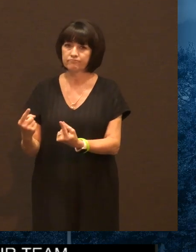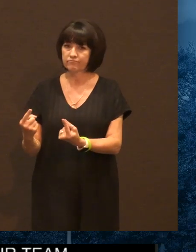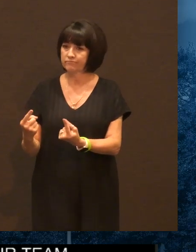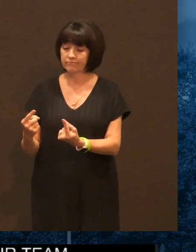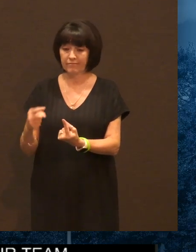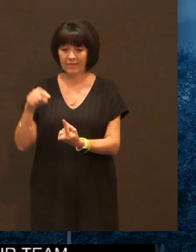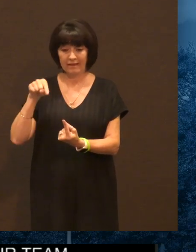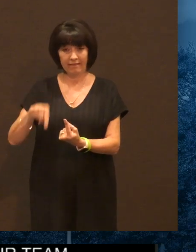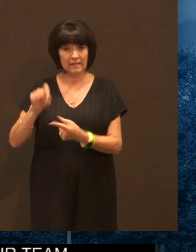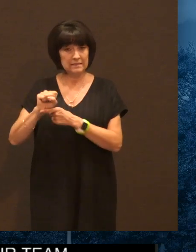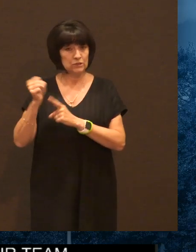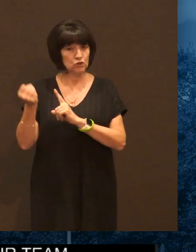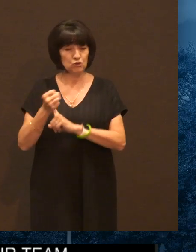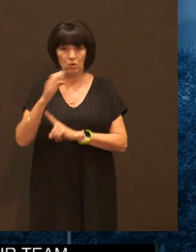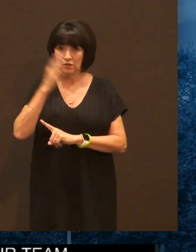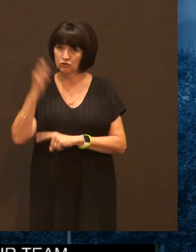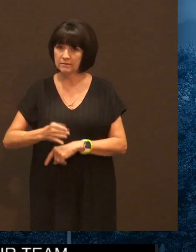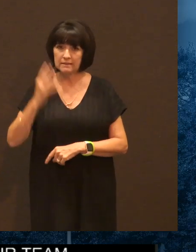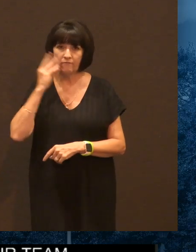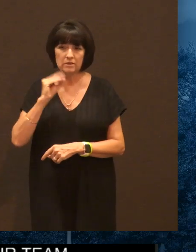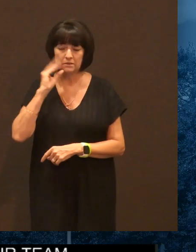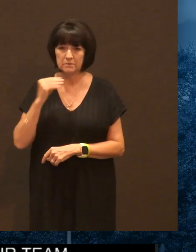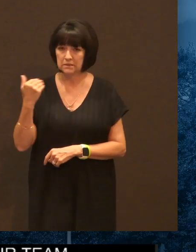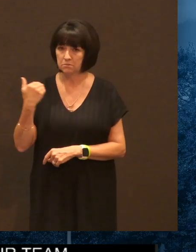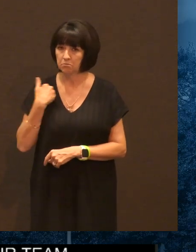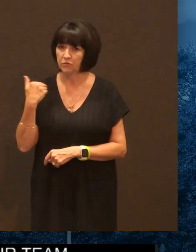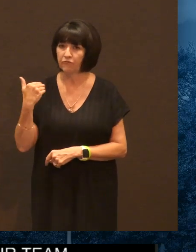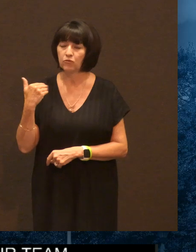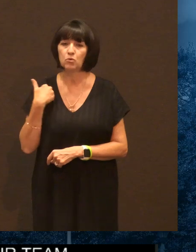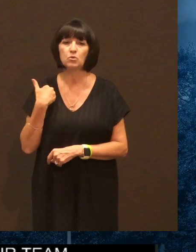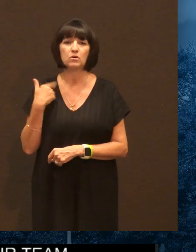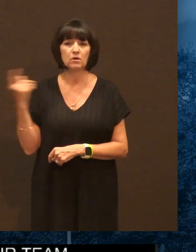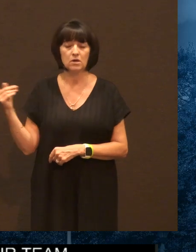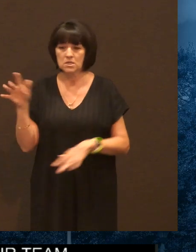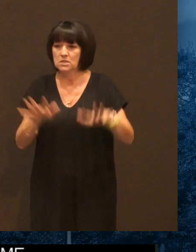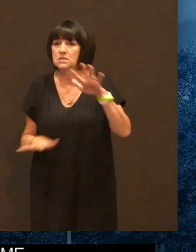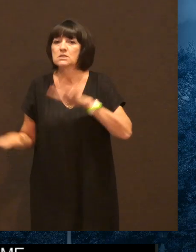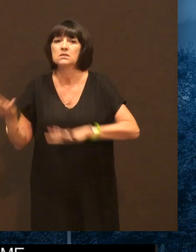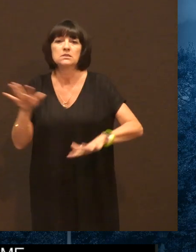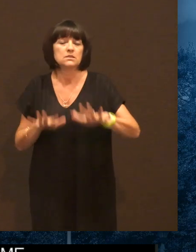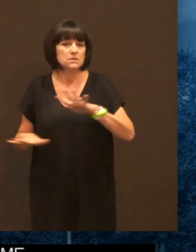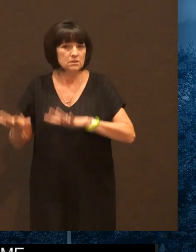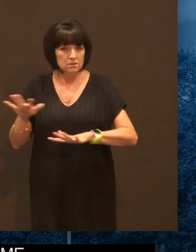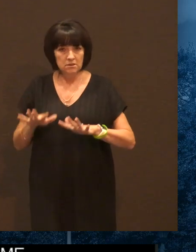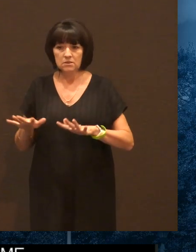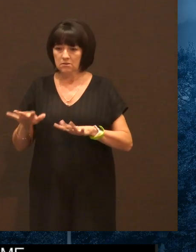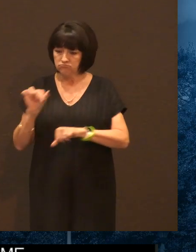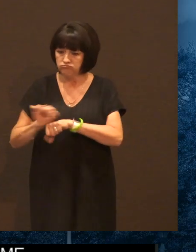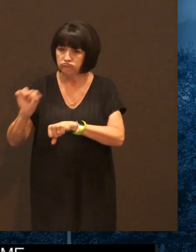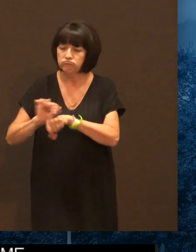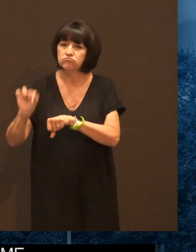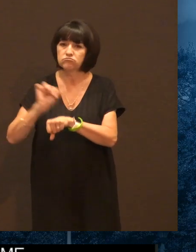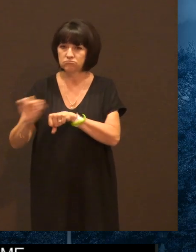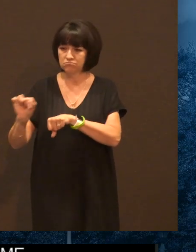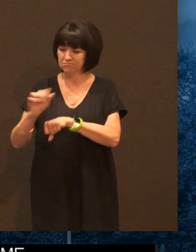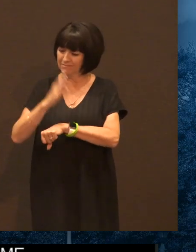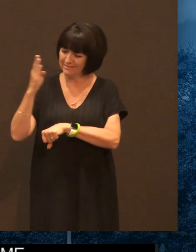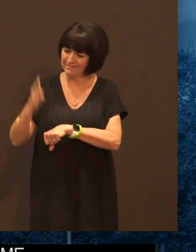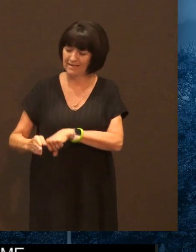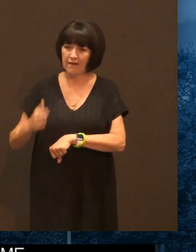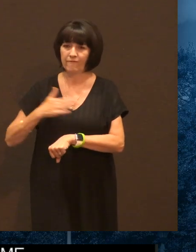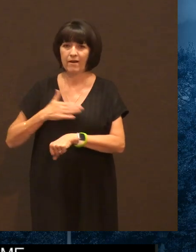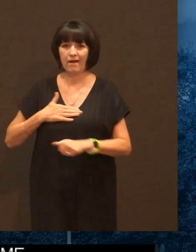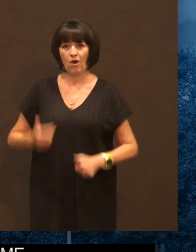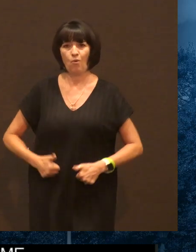uncharted waters, a pandemic that we've never experienced in our lifetimes, and we've learned a lot